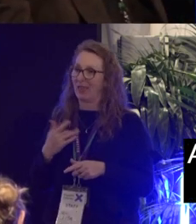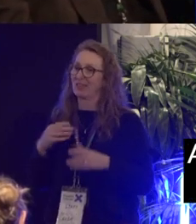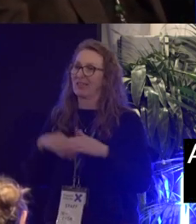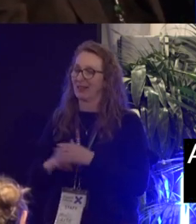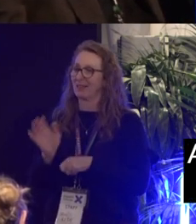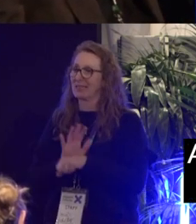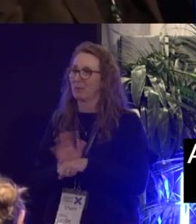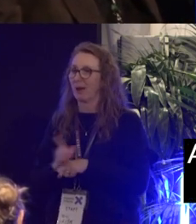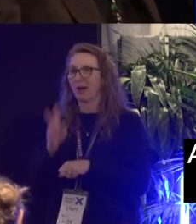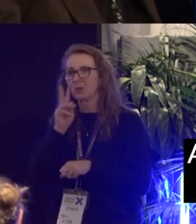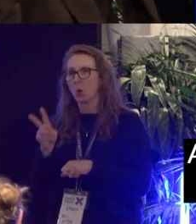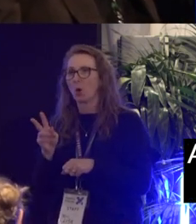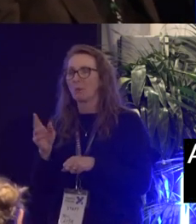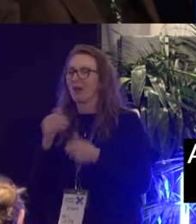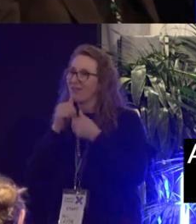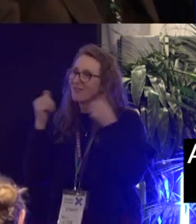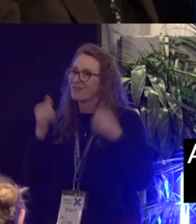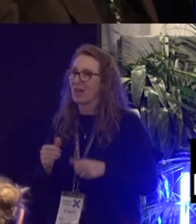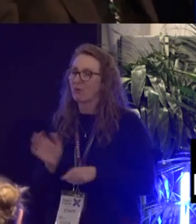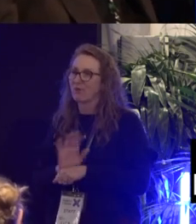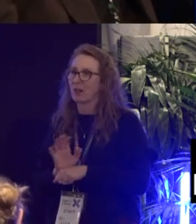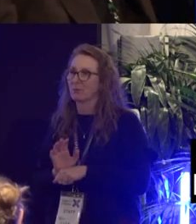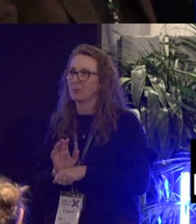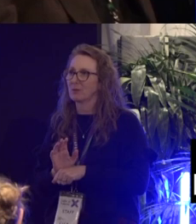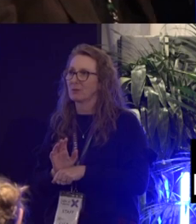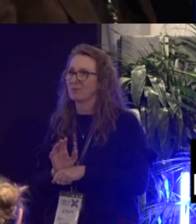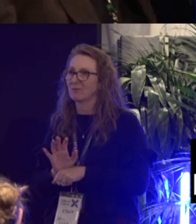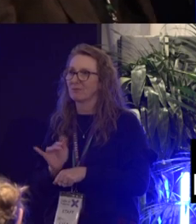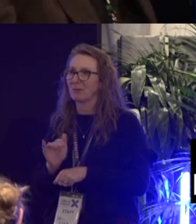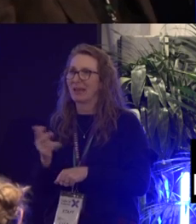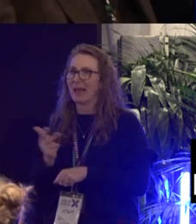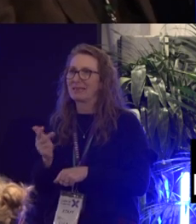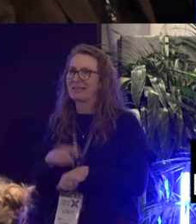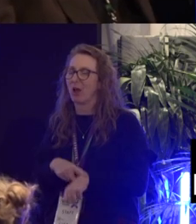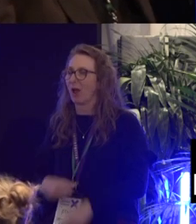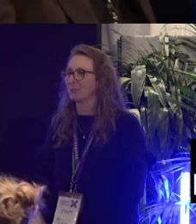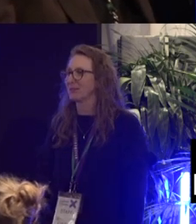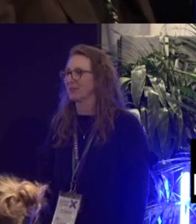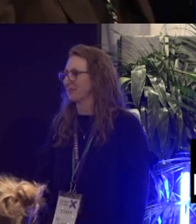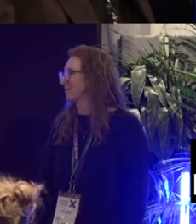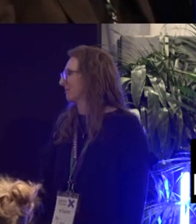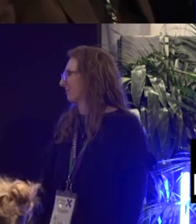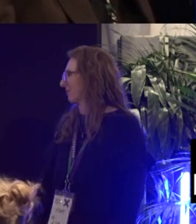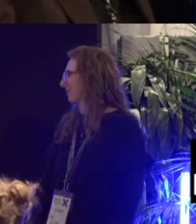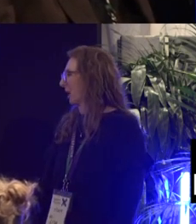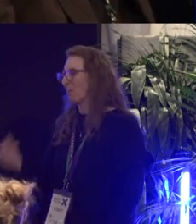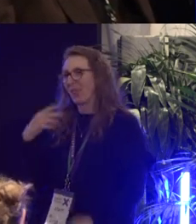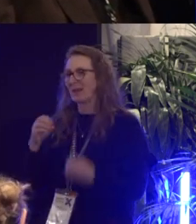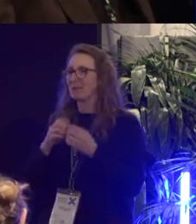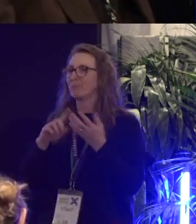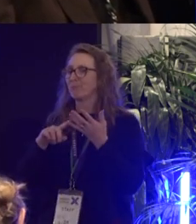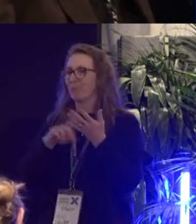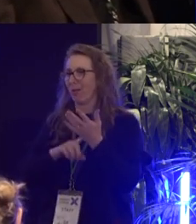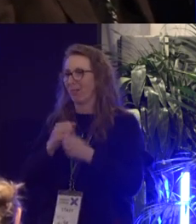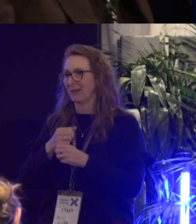my favorite films, like, I think last, like, when I stopped counting, it was maybe like 18 times. Woo-hoo. But that was in Bulgaria, and cinemas were